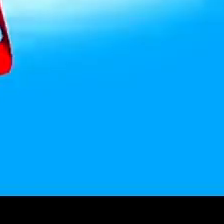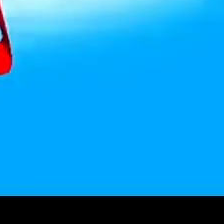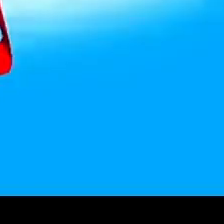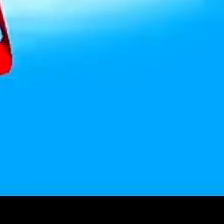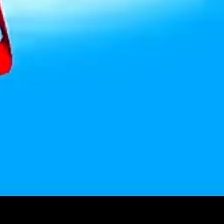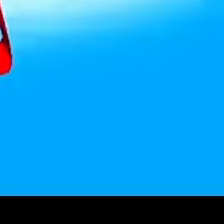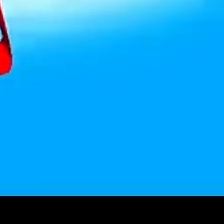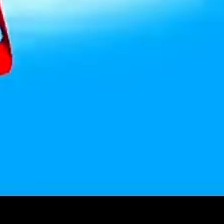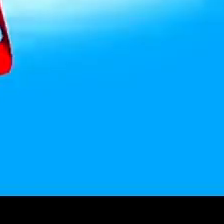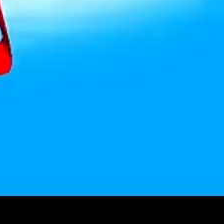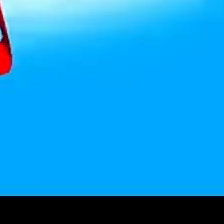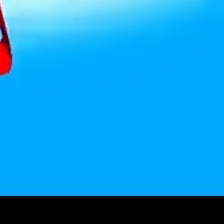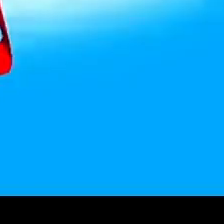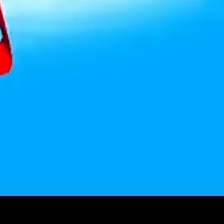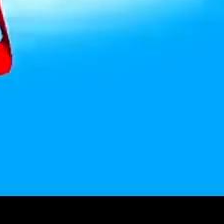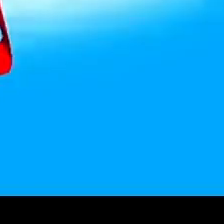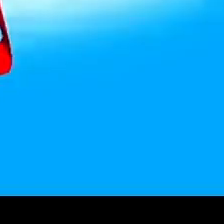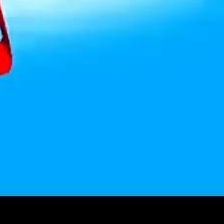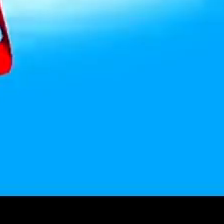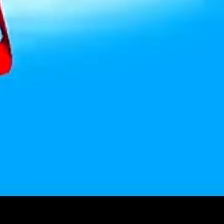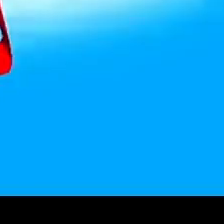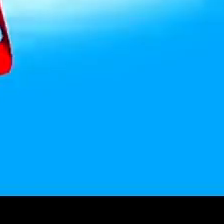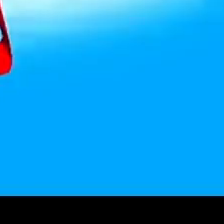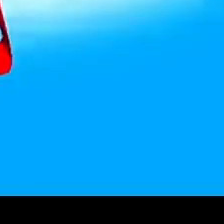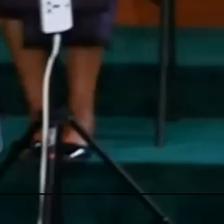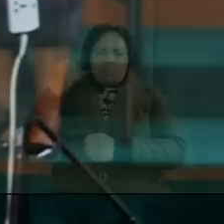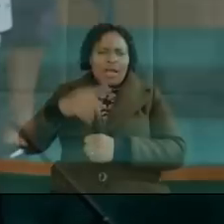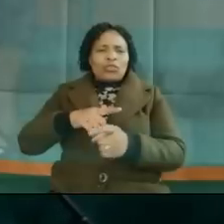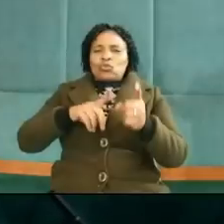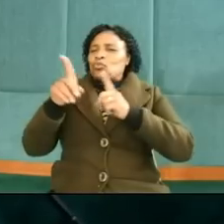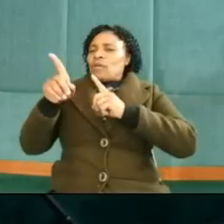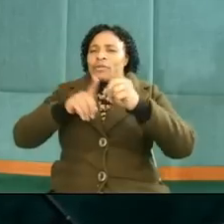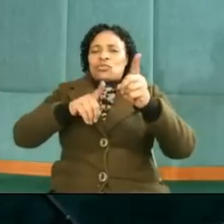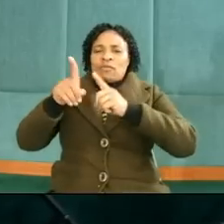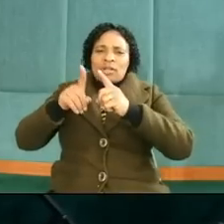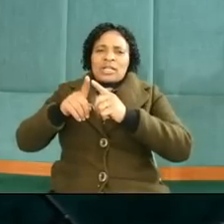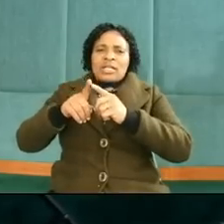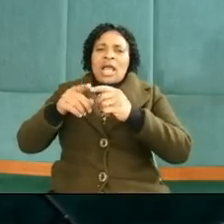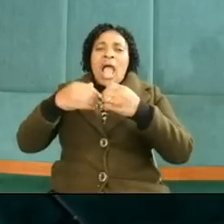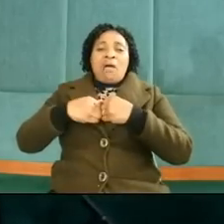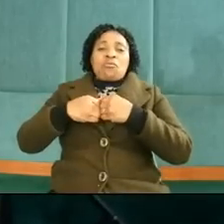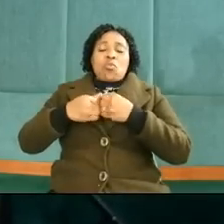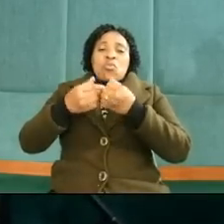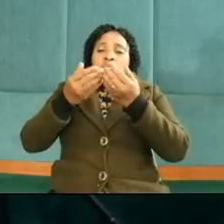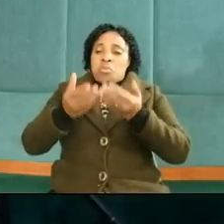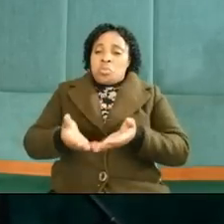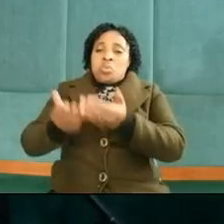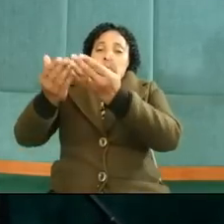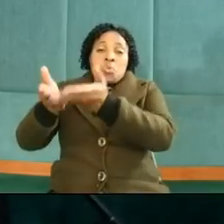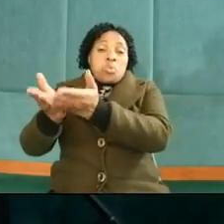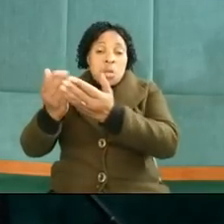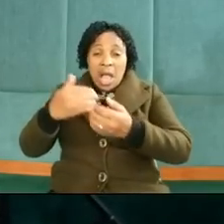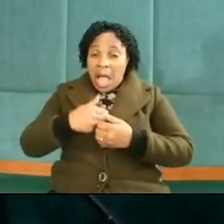on camel's back. It takes them months and months and months. Hey, and then if they're going by sea, they didn't have any engine in the boat. They had to